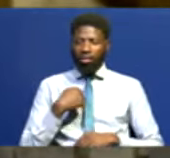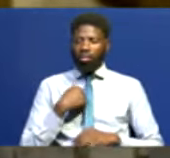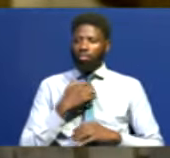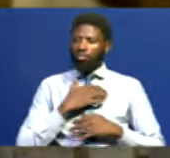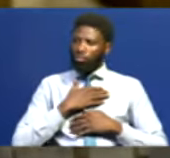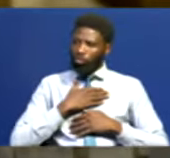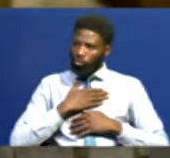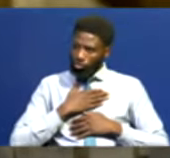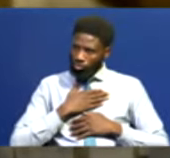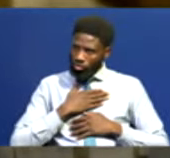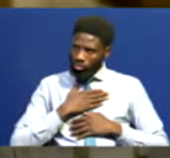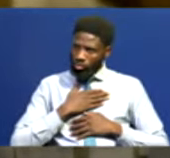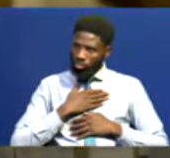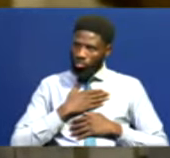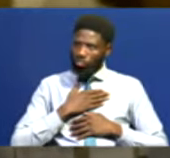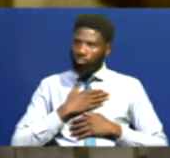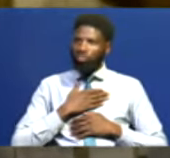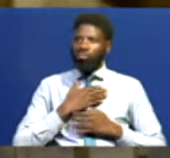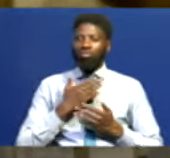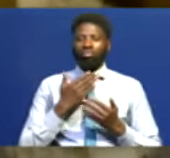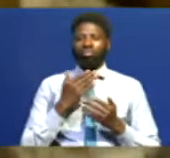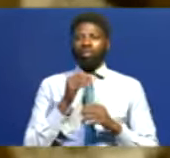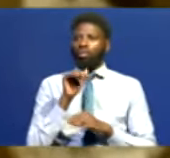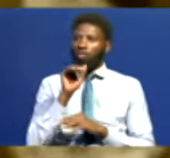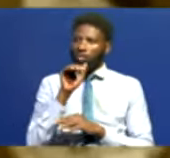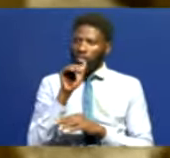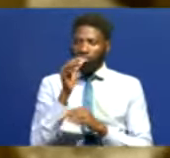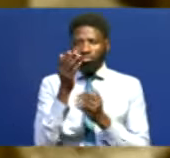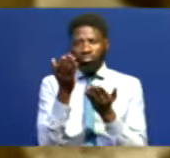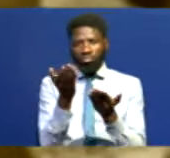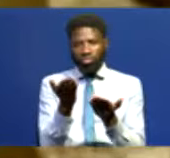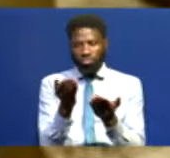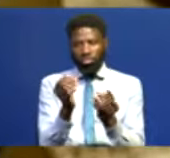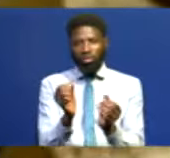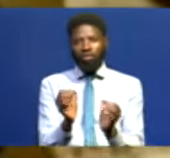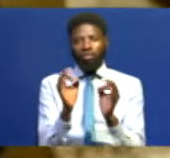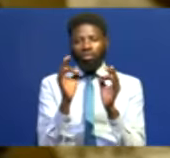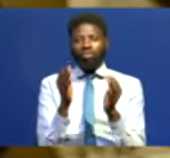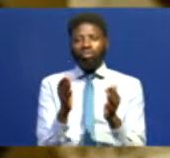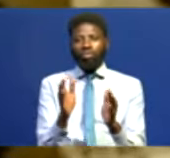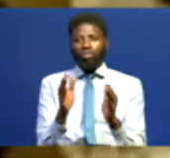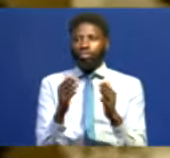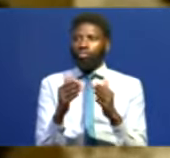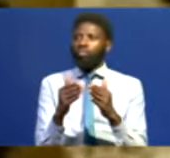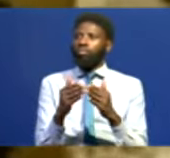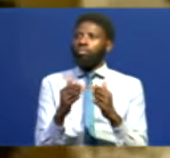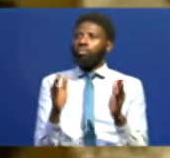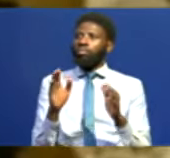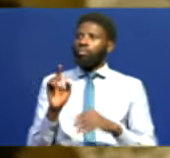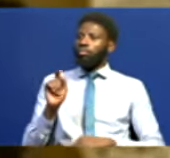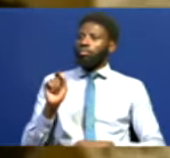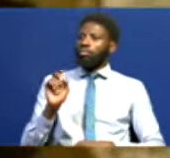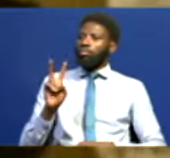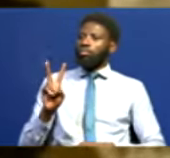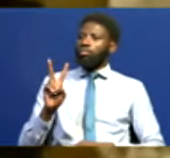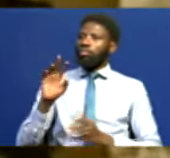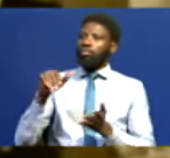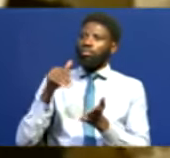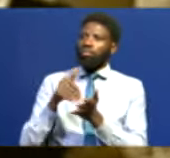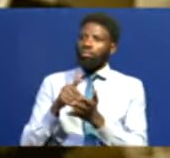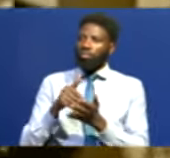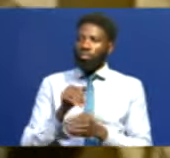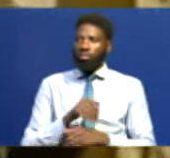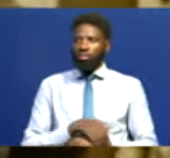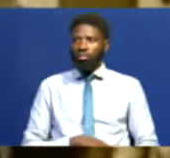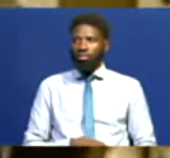Royal Highness, in asking you formally to open our television center.